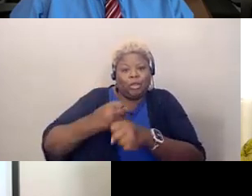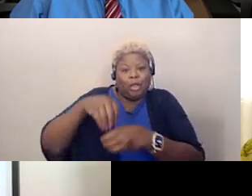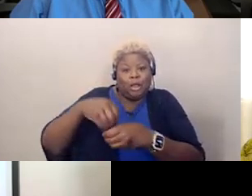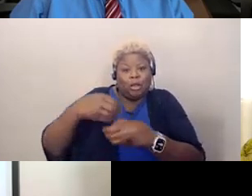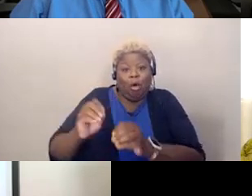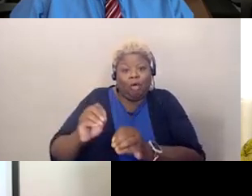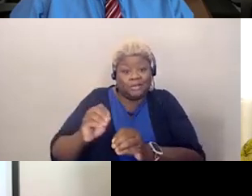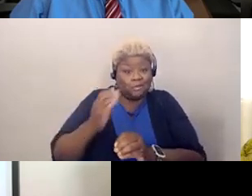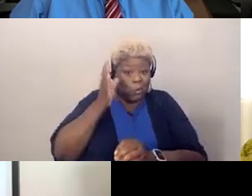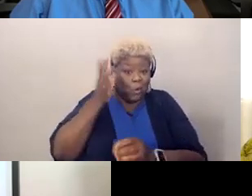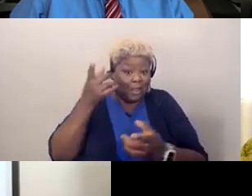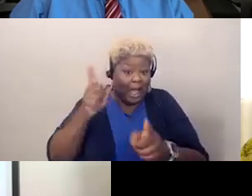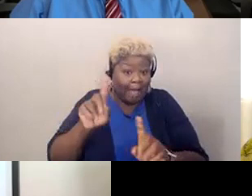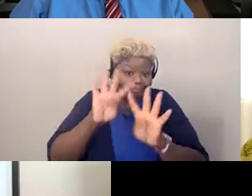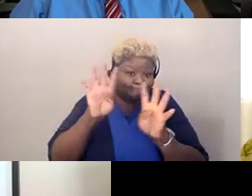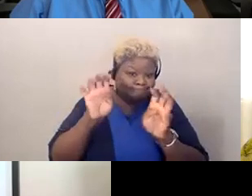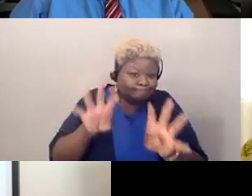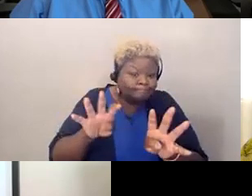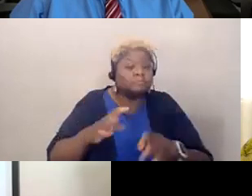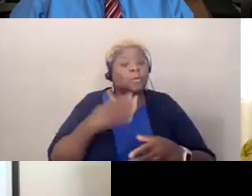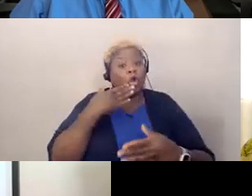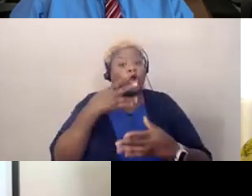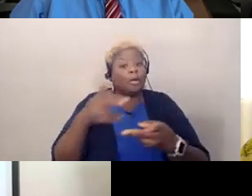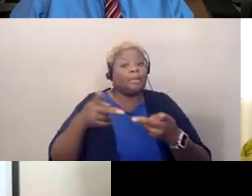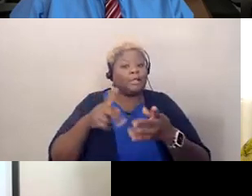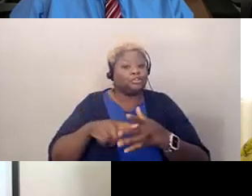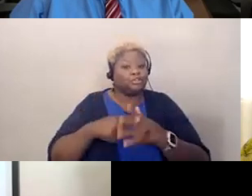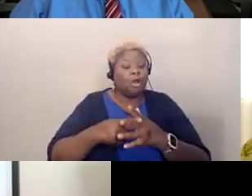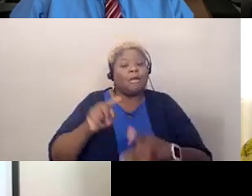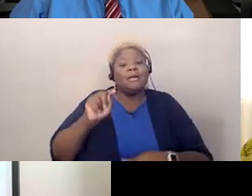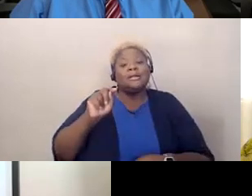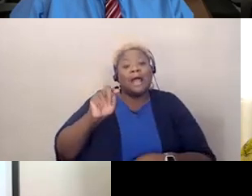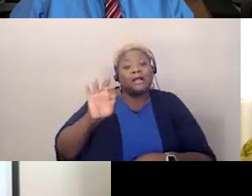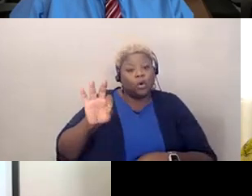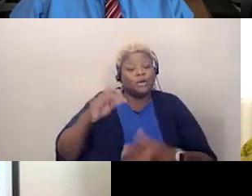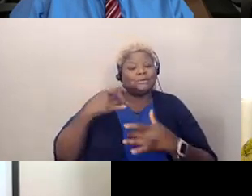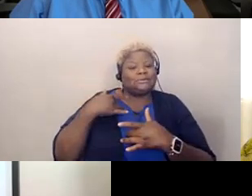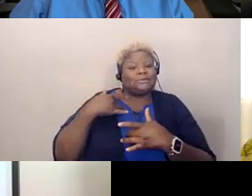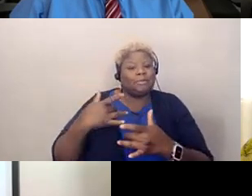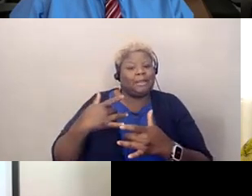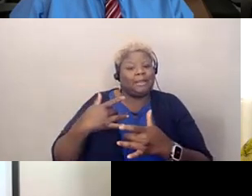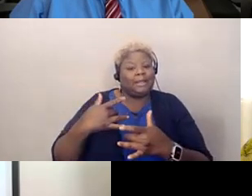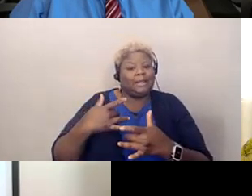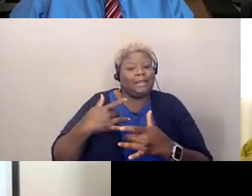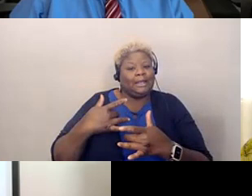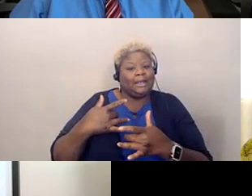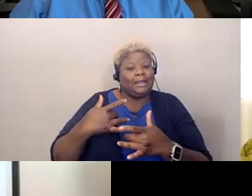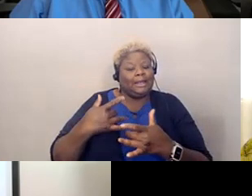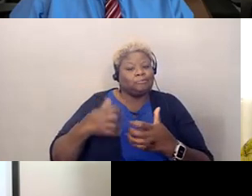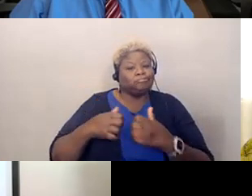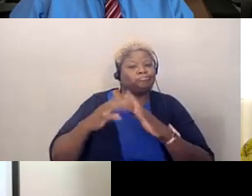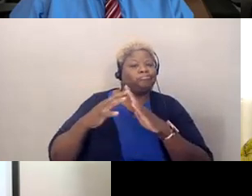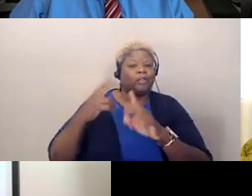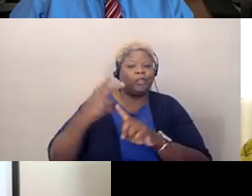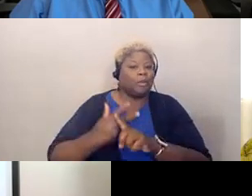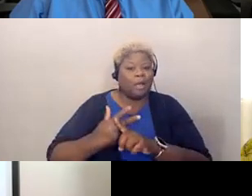know that that's gonna happen. But it would be a really good place to start. Task force tend to be a little bit, they're not done in 3 months. And what comes